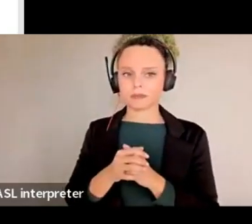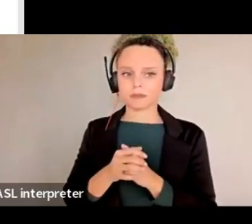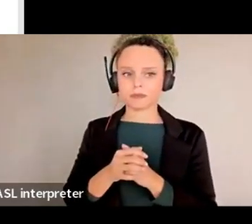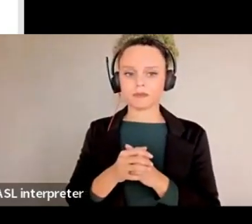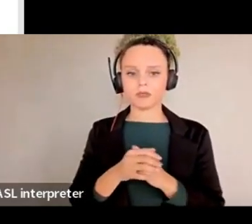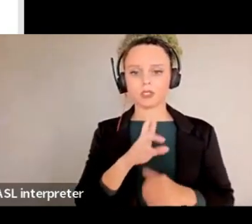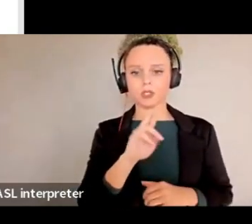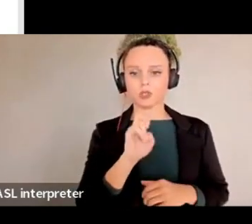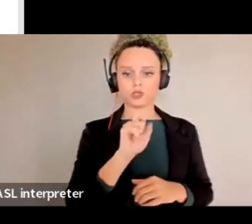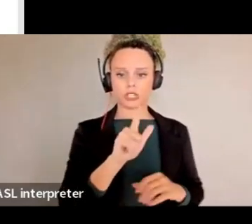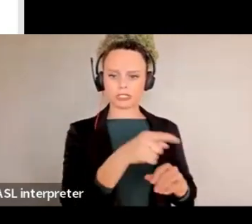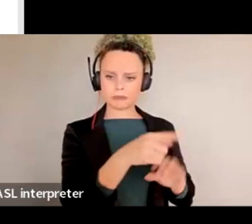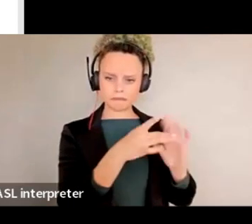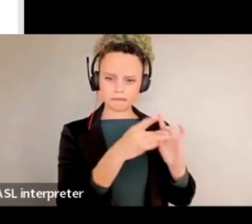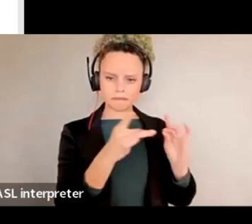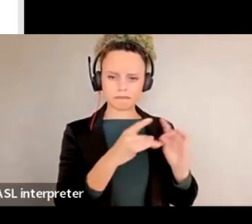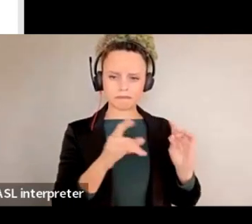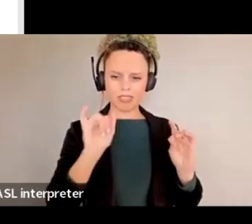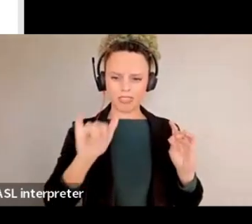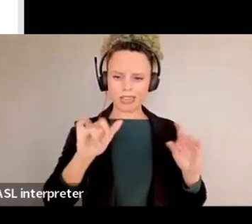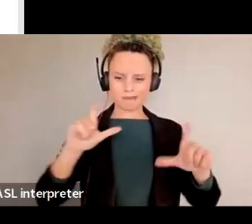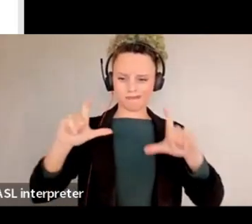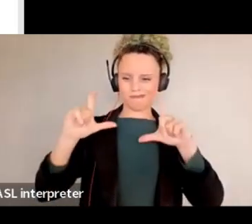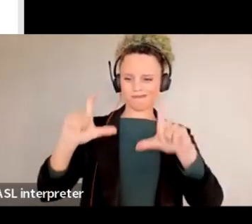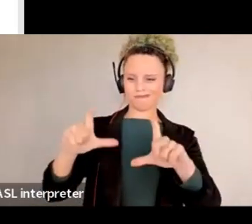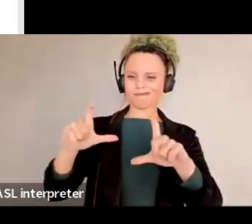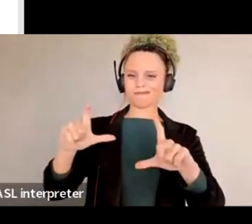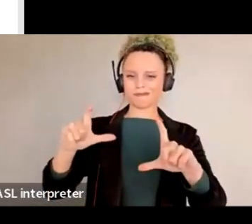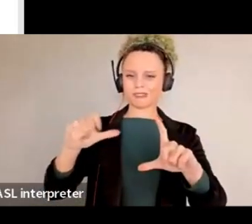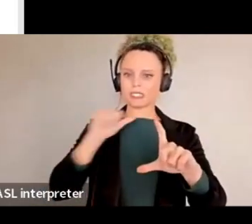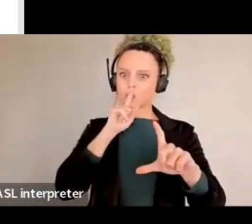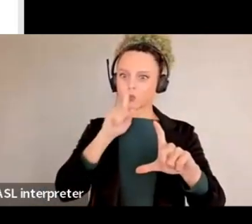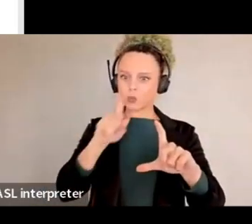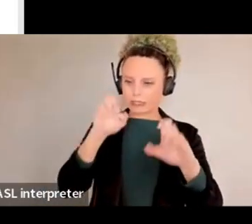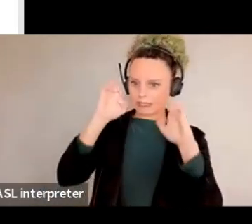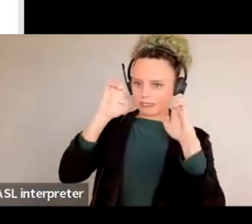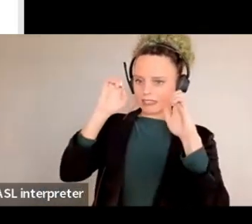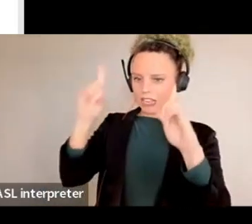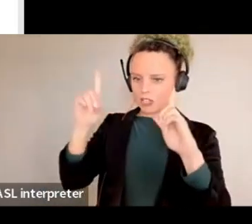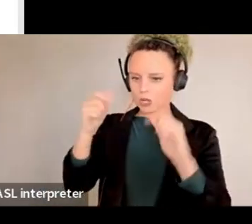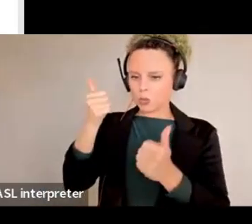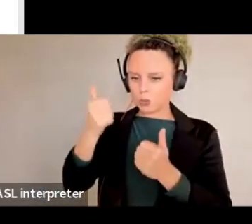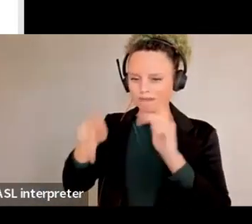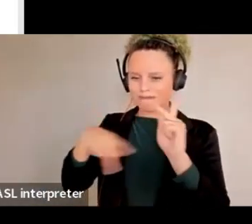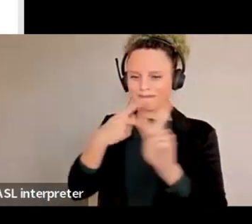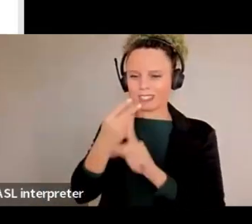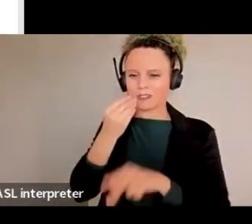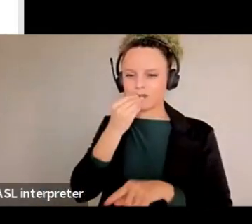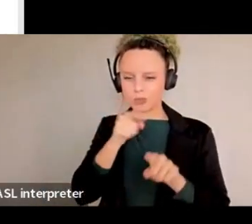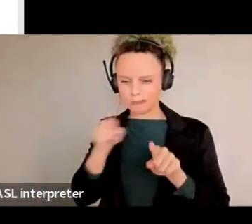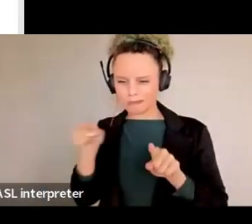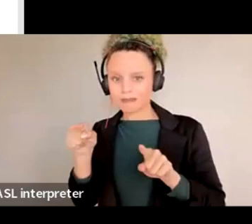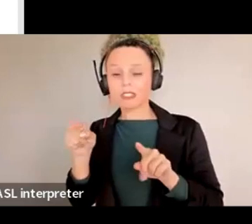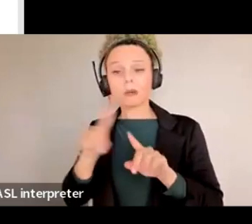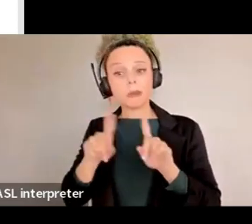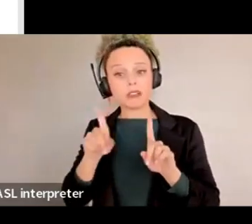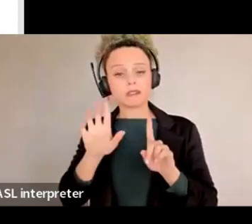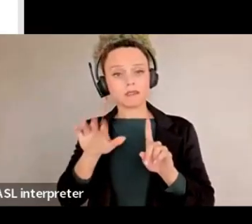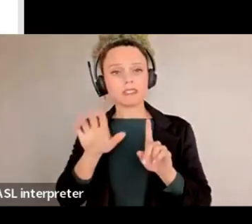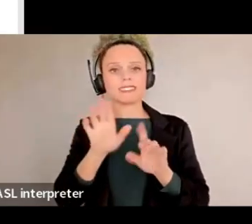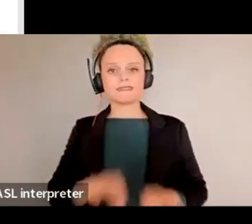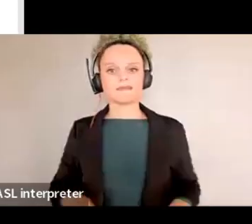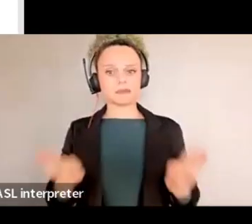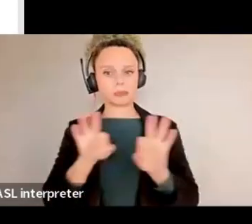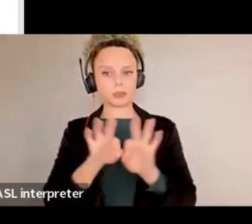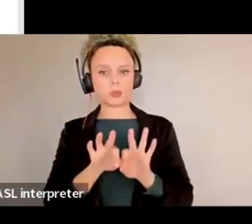I really like the point about how the infographic of a plate does not educate people on exactly what